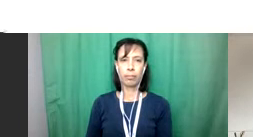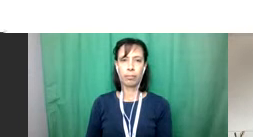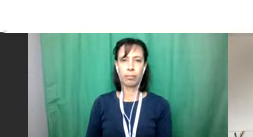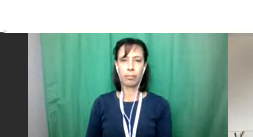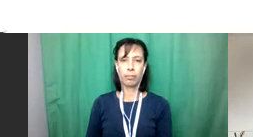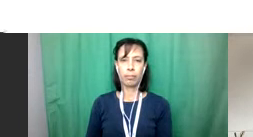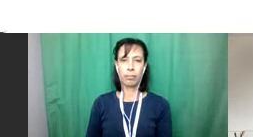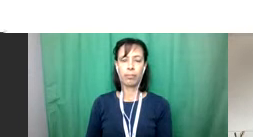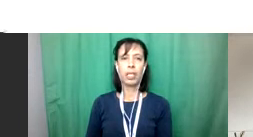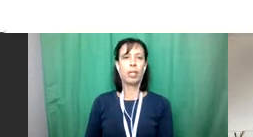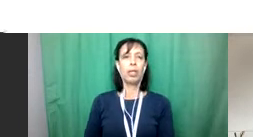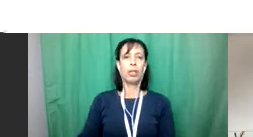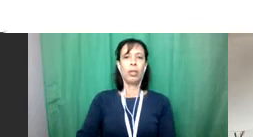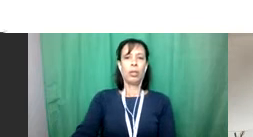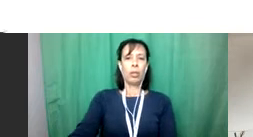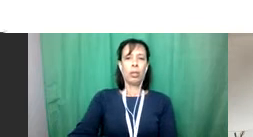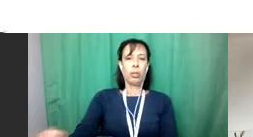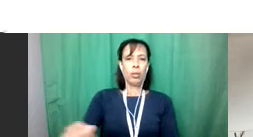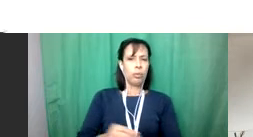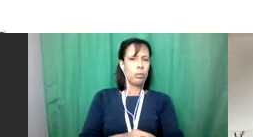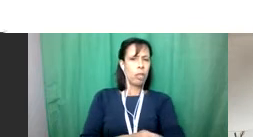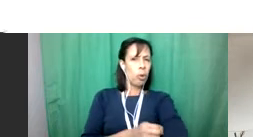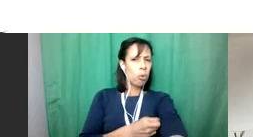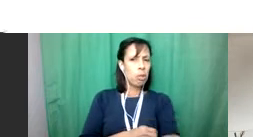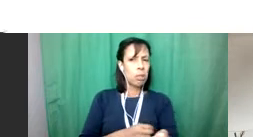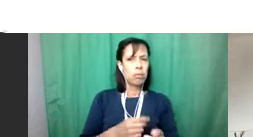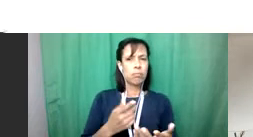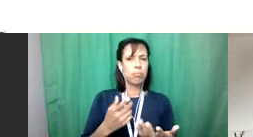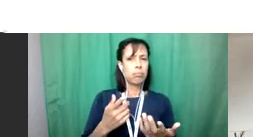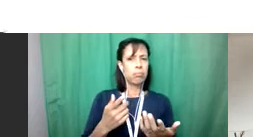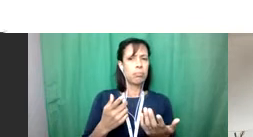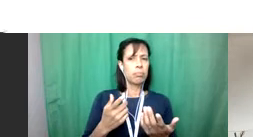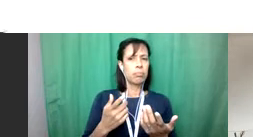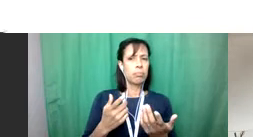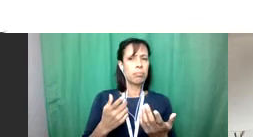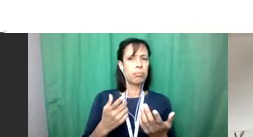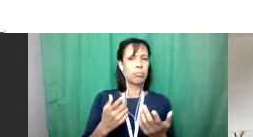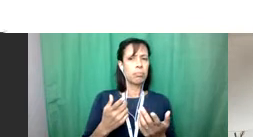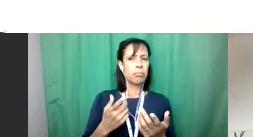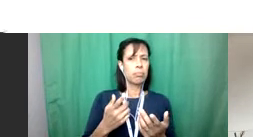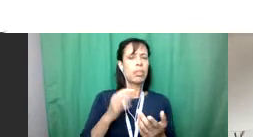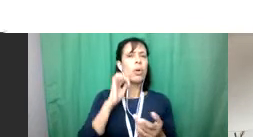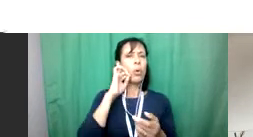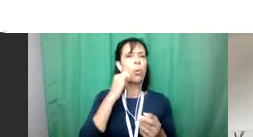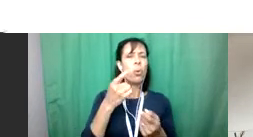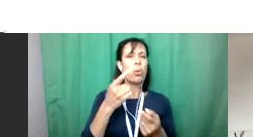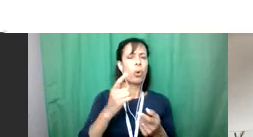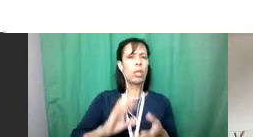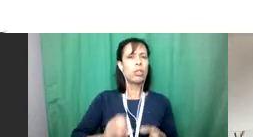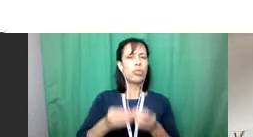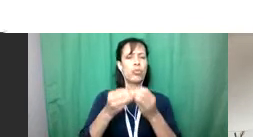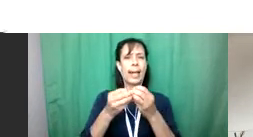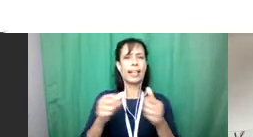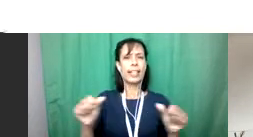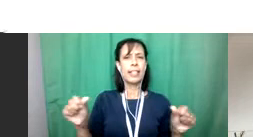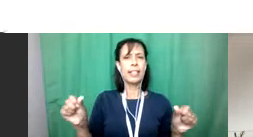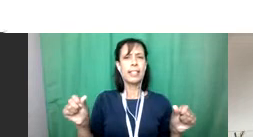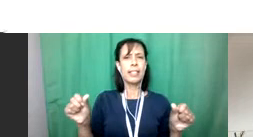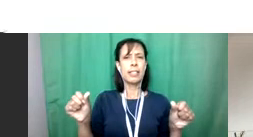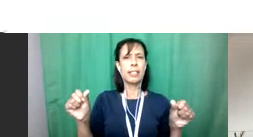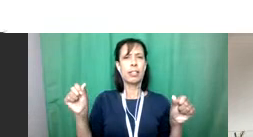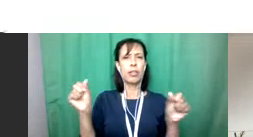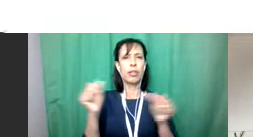Yeah, Sarah, I'll put a brief guide to that with each step on a PowerPoint or something